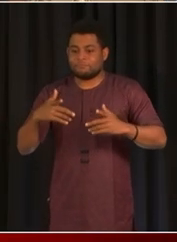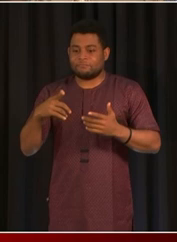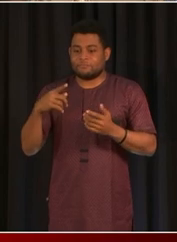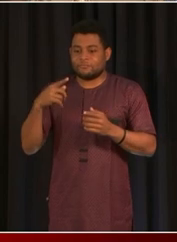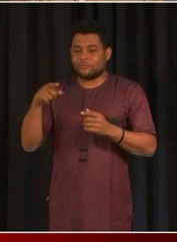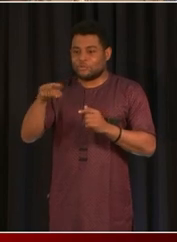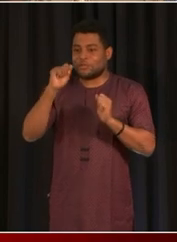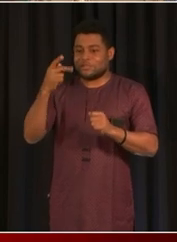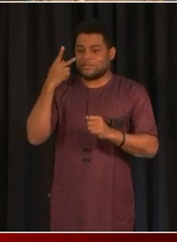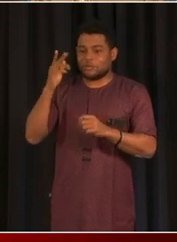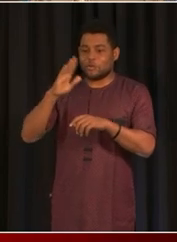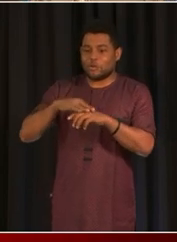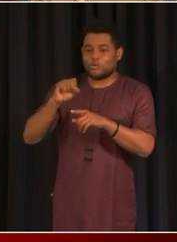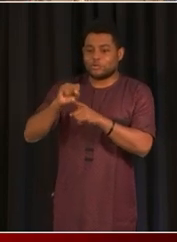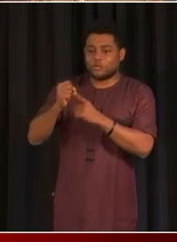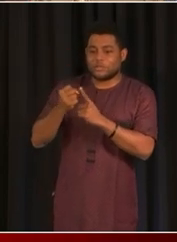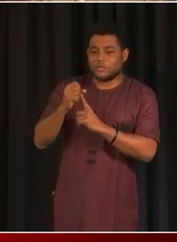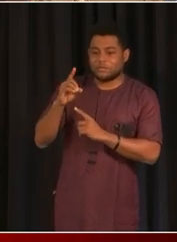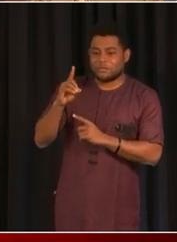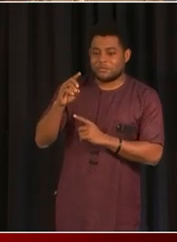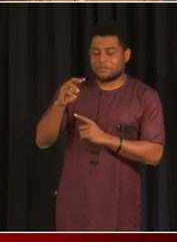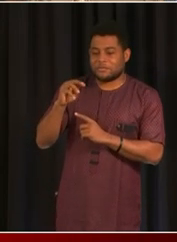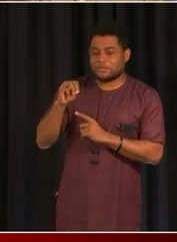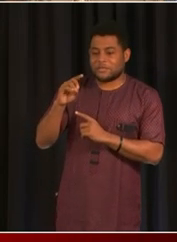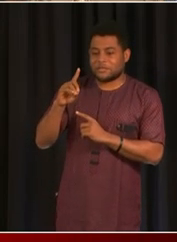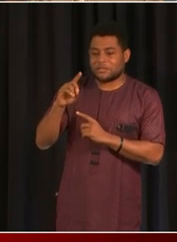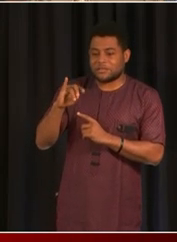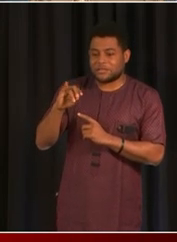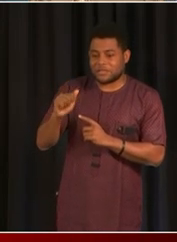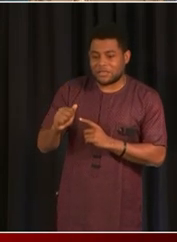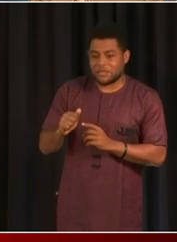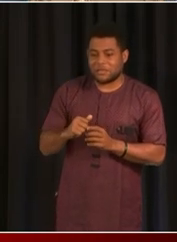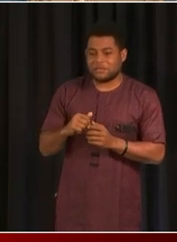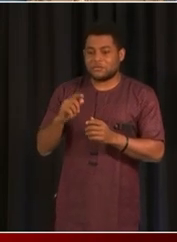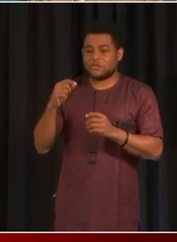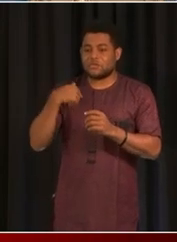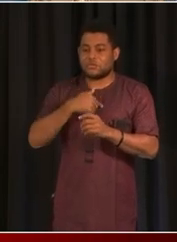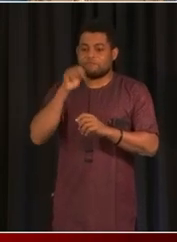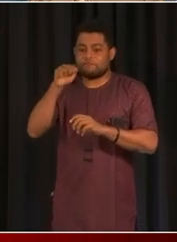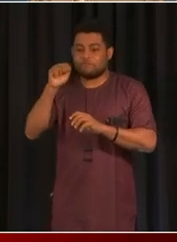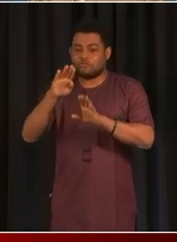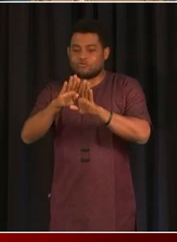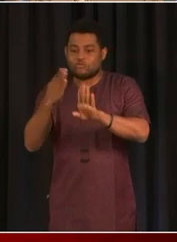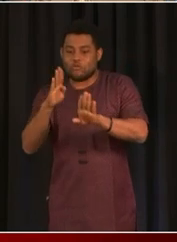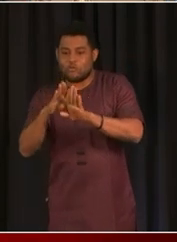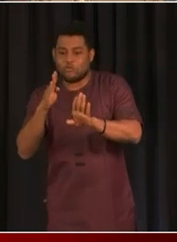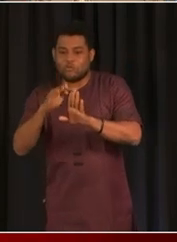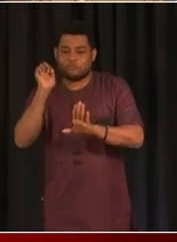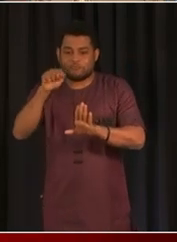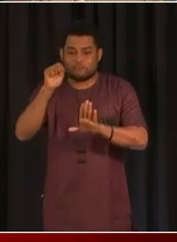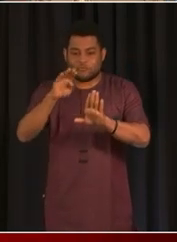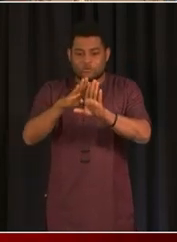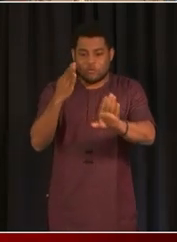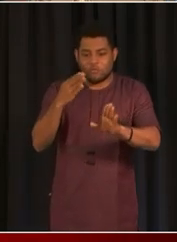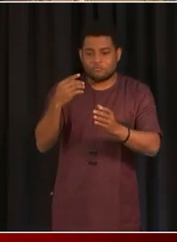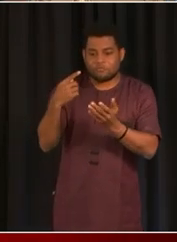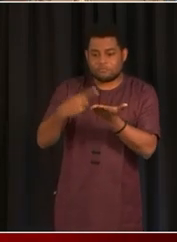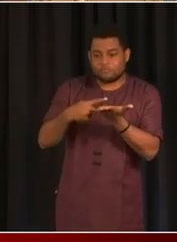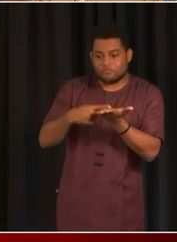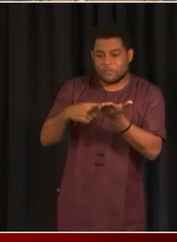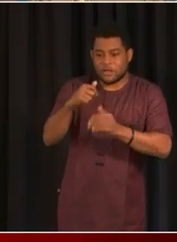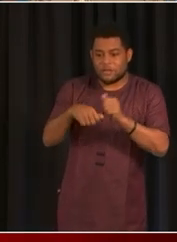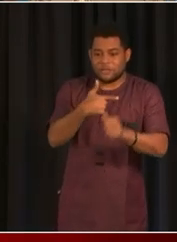media ads, and you may have seen them at your door. They have knocked on over 160,000